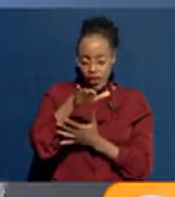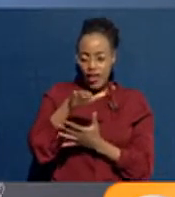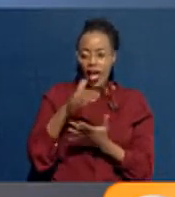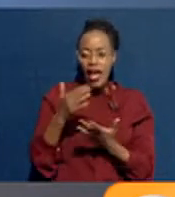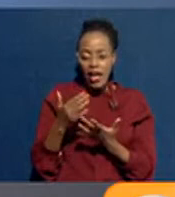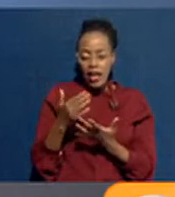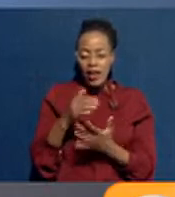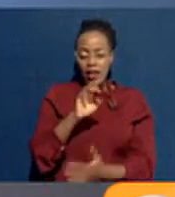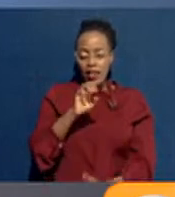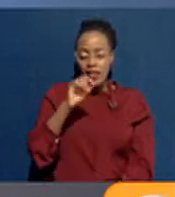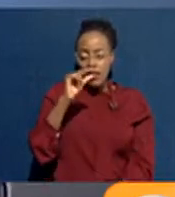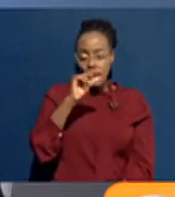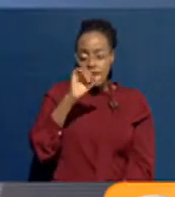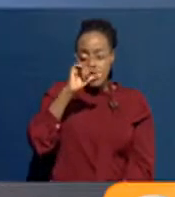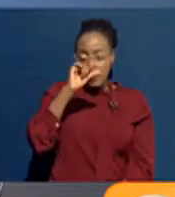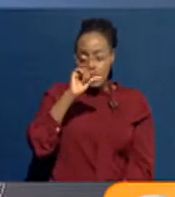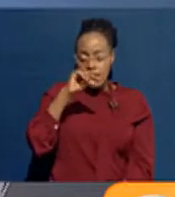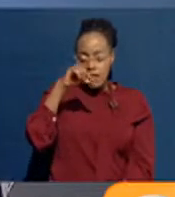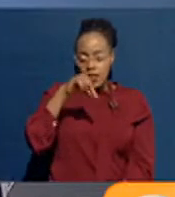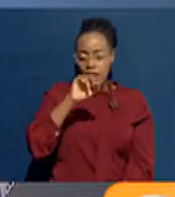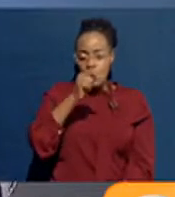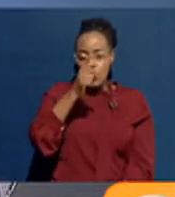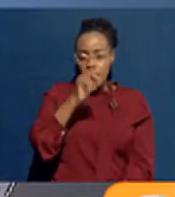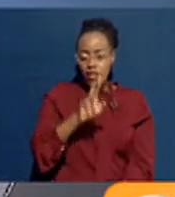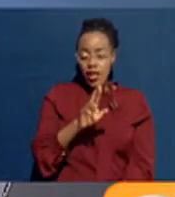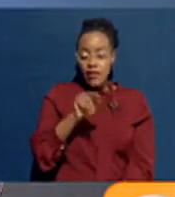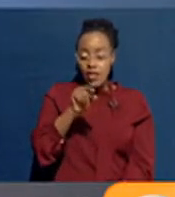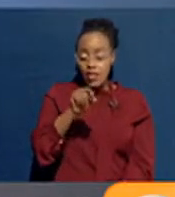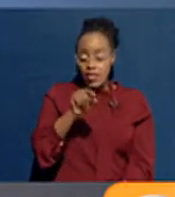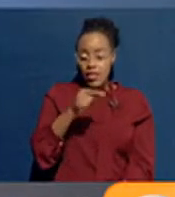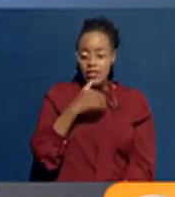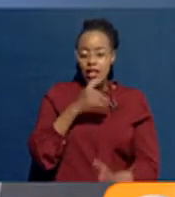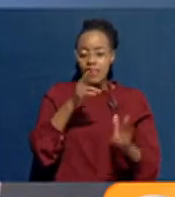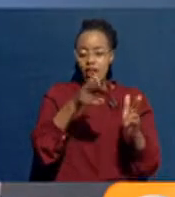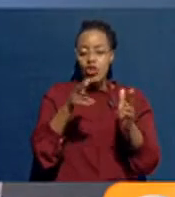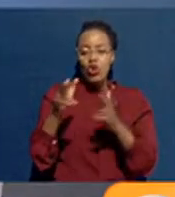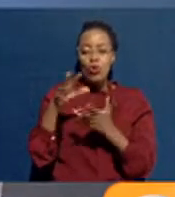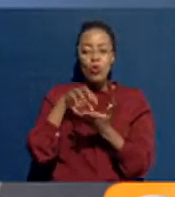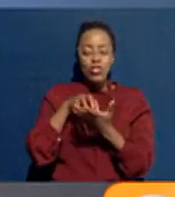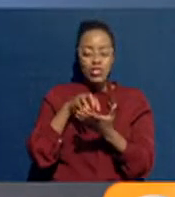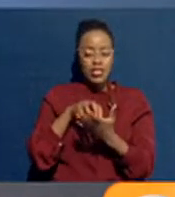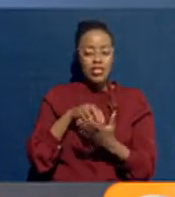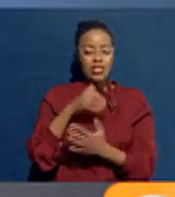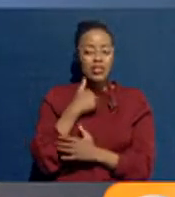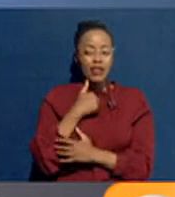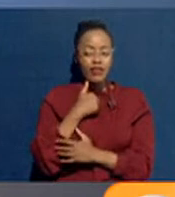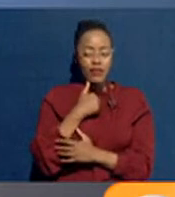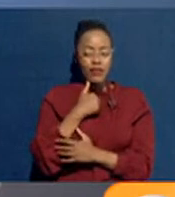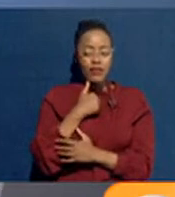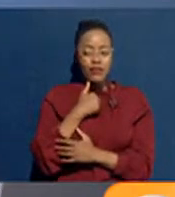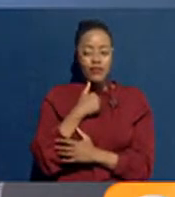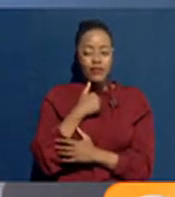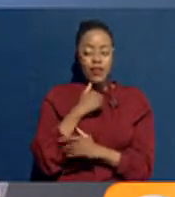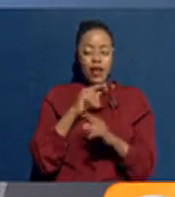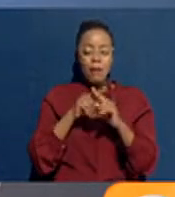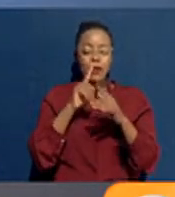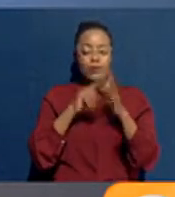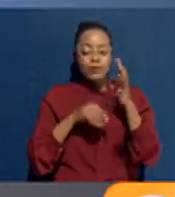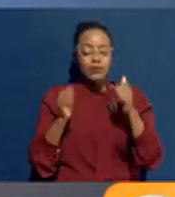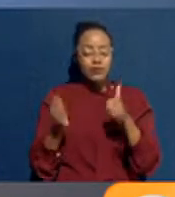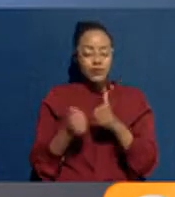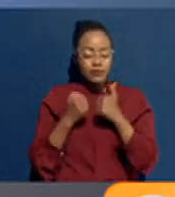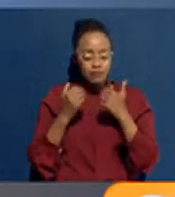The event has its normal status. Yeah. What happens is